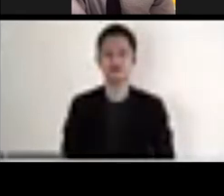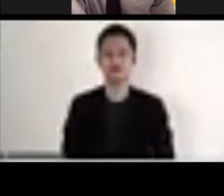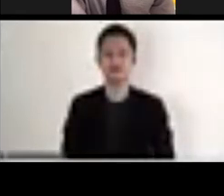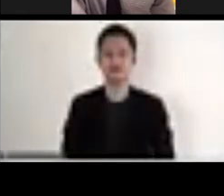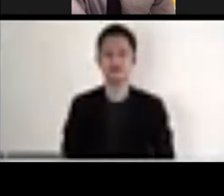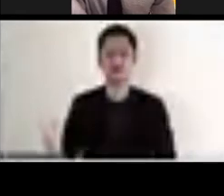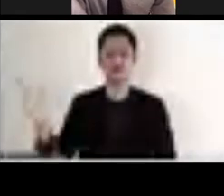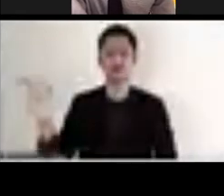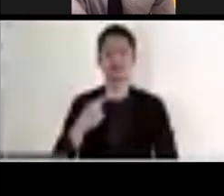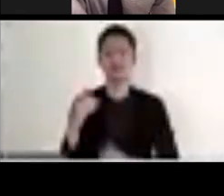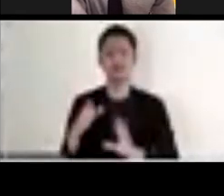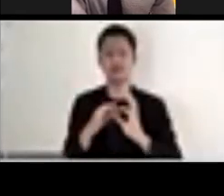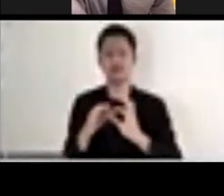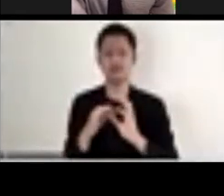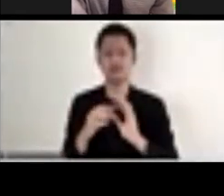Space